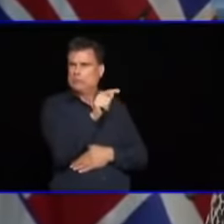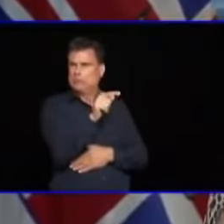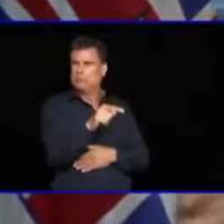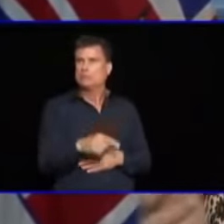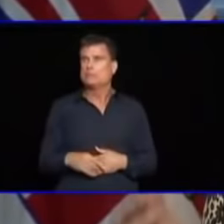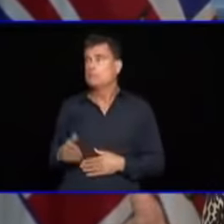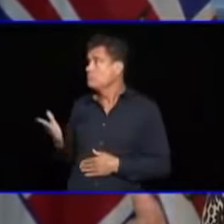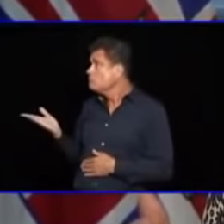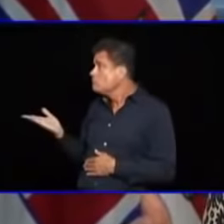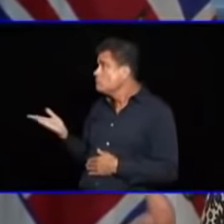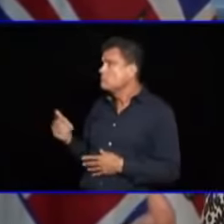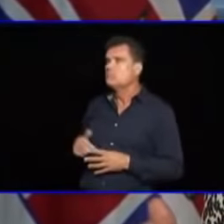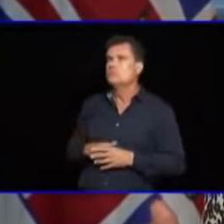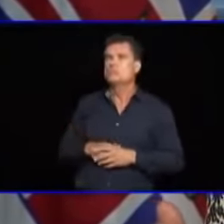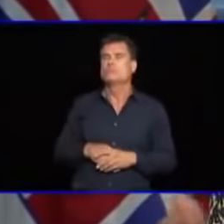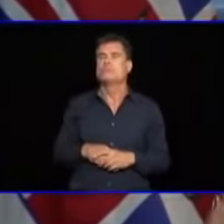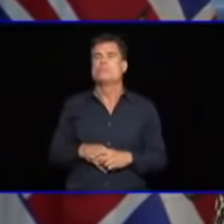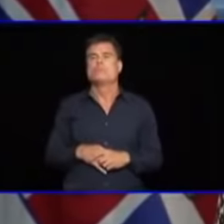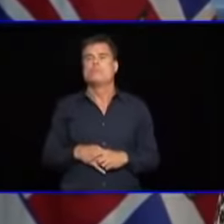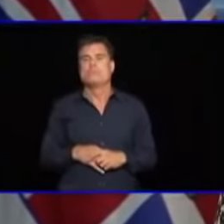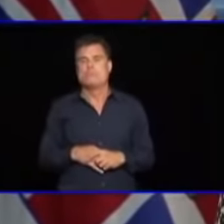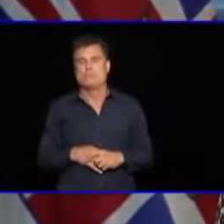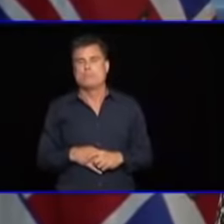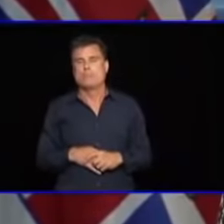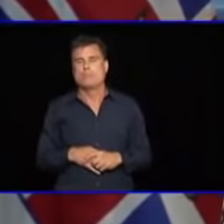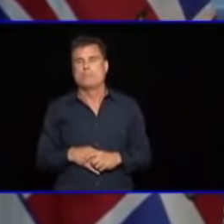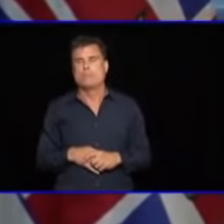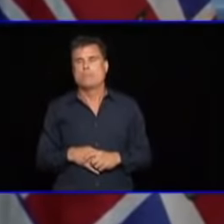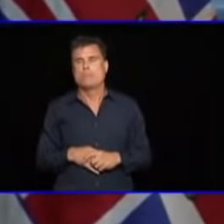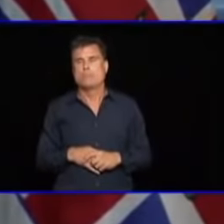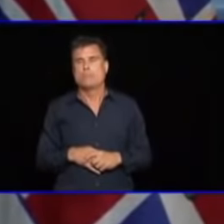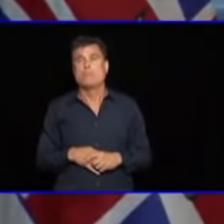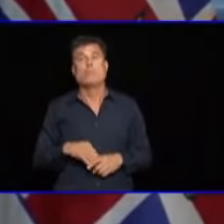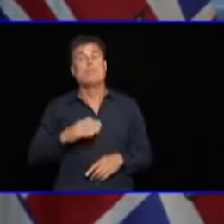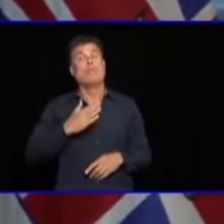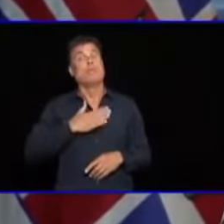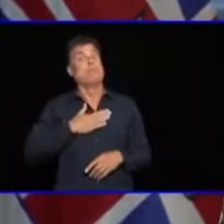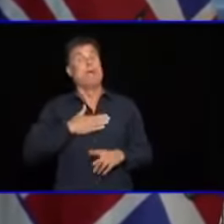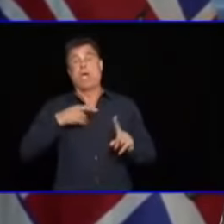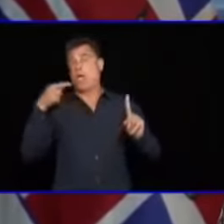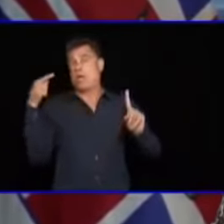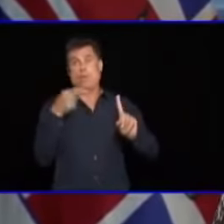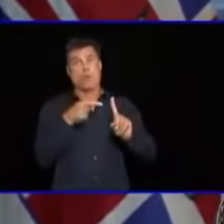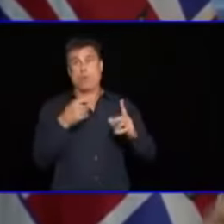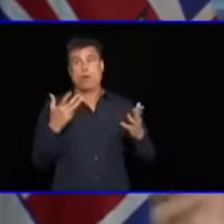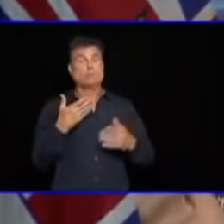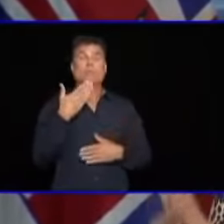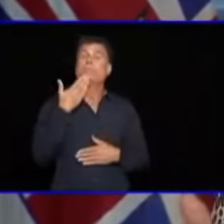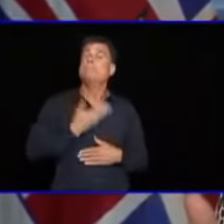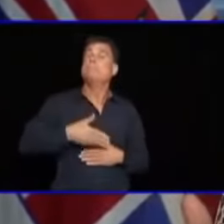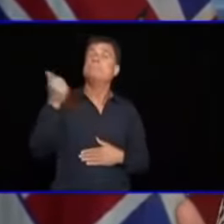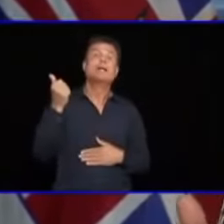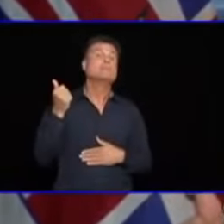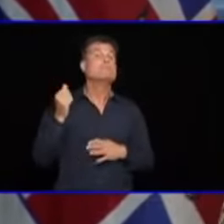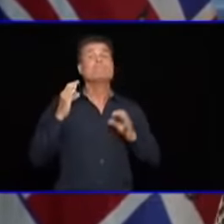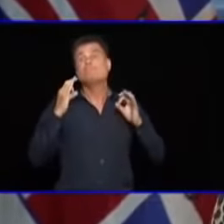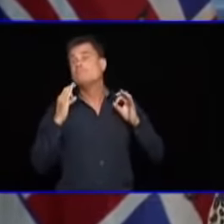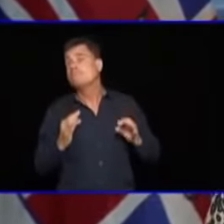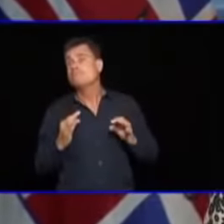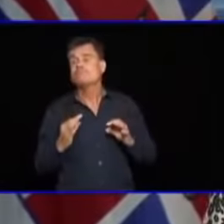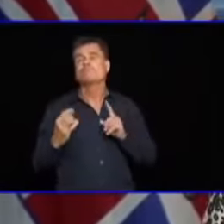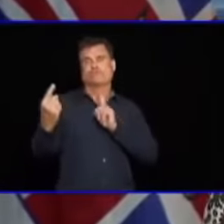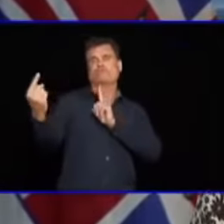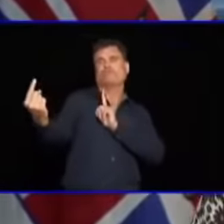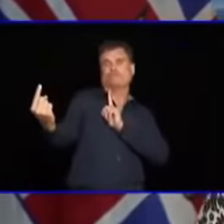that 2 meters is better than 1 meter is better than 0. And so our focus, particularly in young children, has